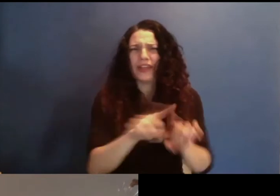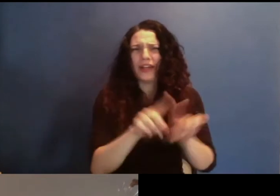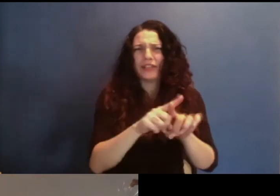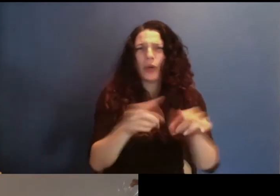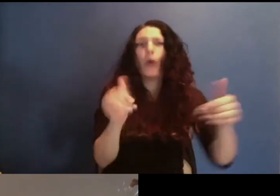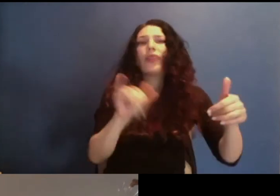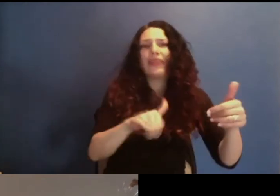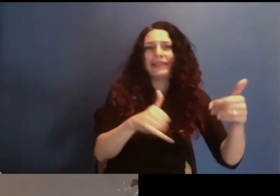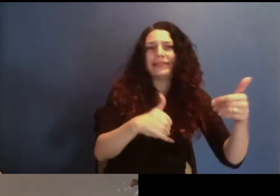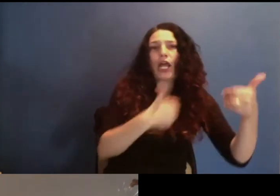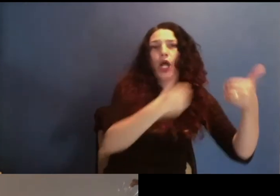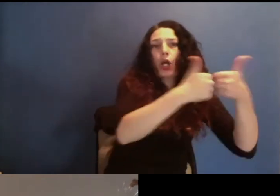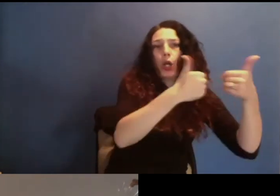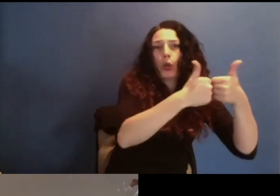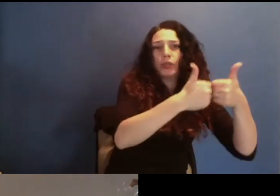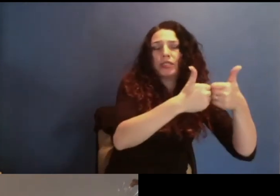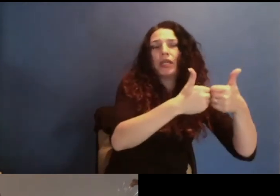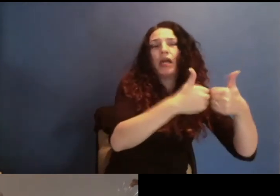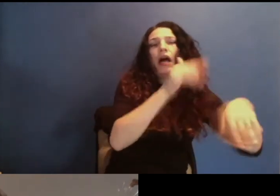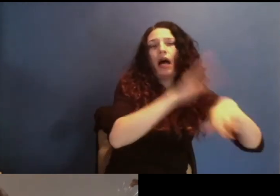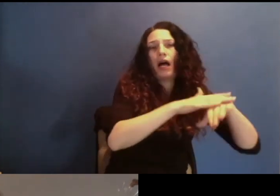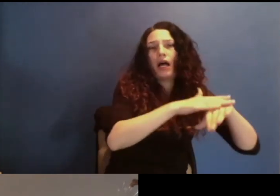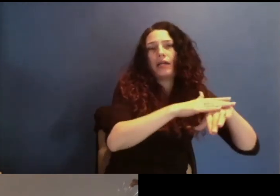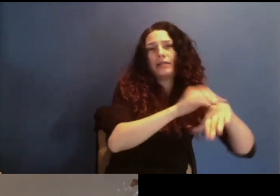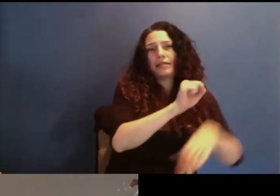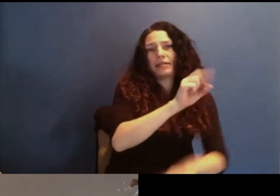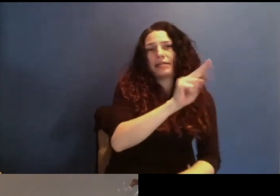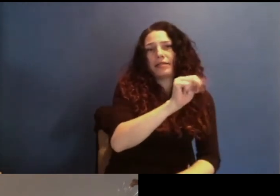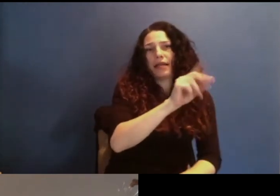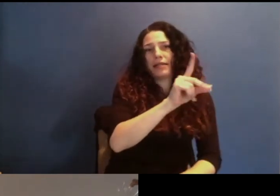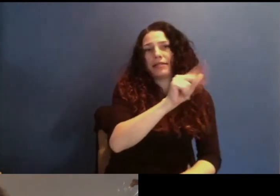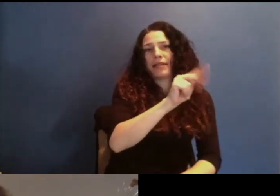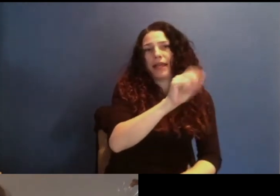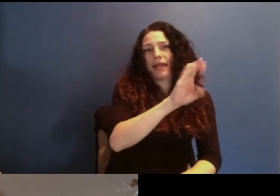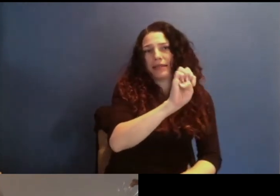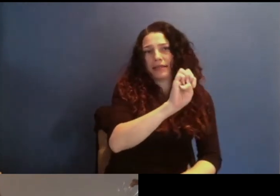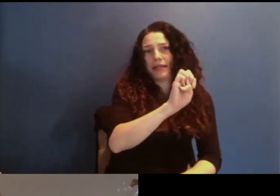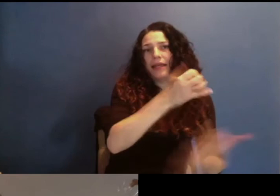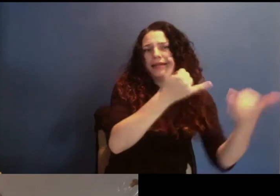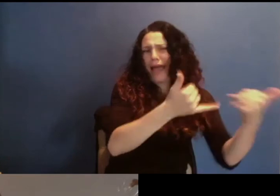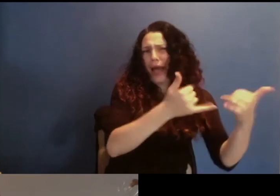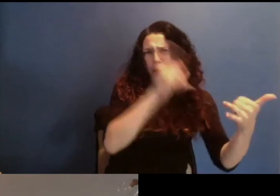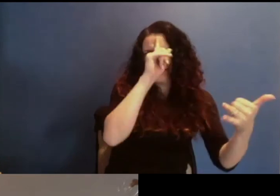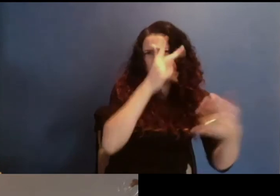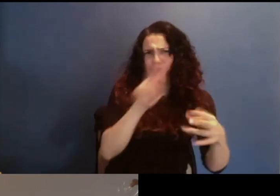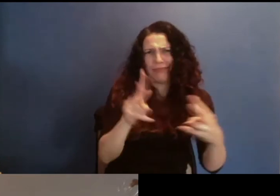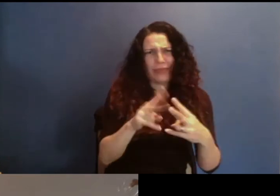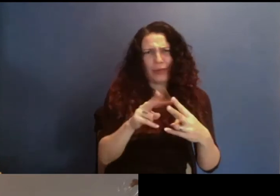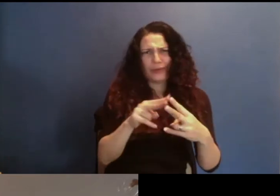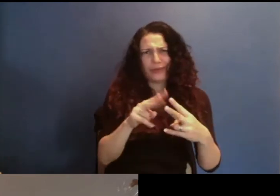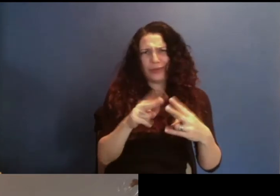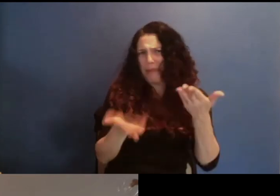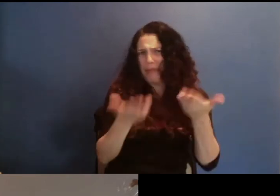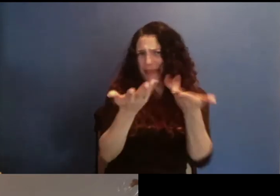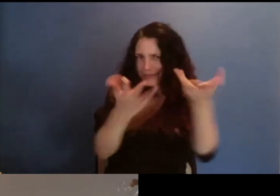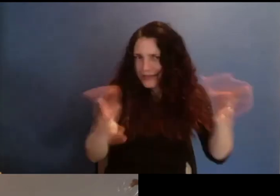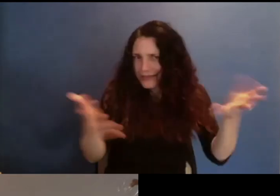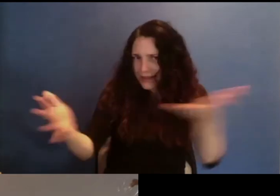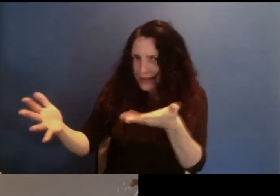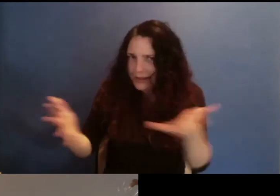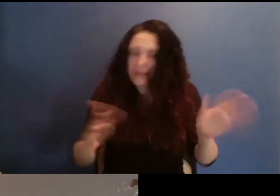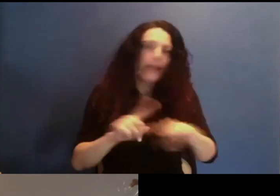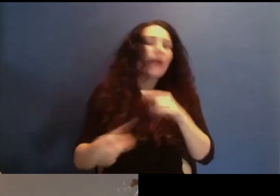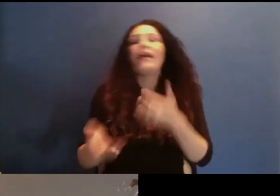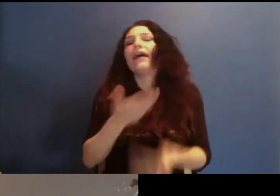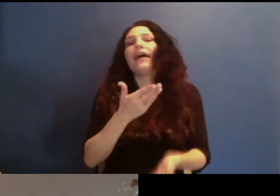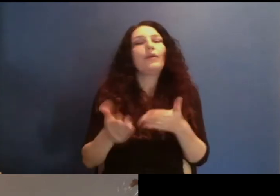in terms of disabled leads and being written and created by the people. And so just really, really